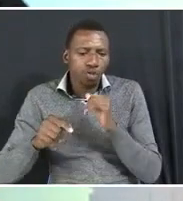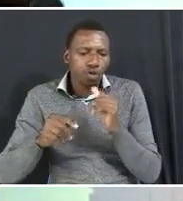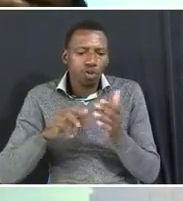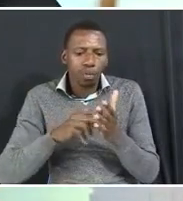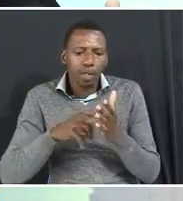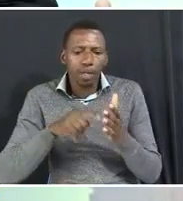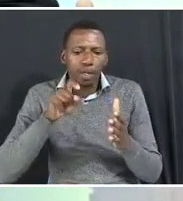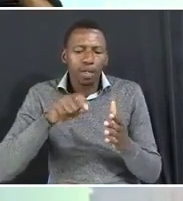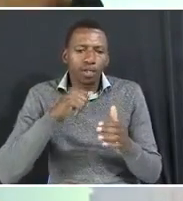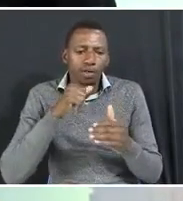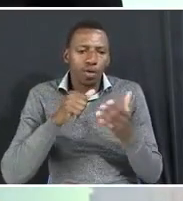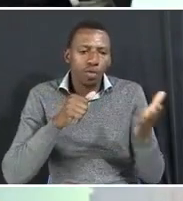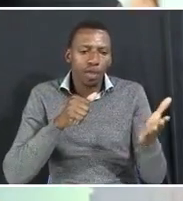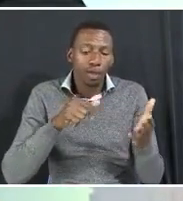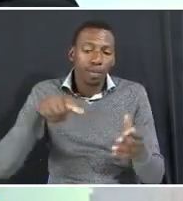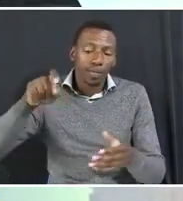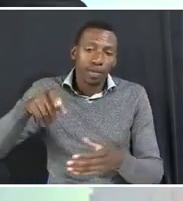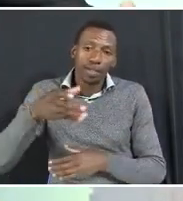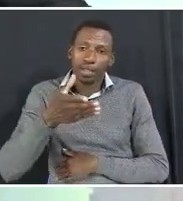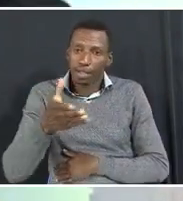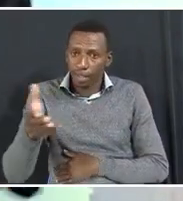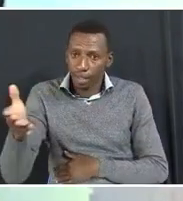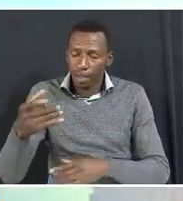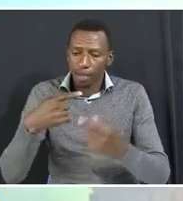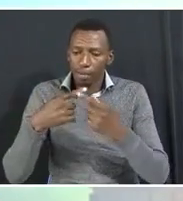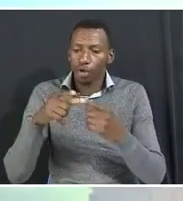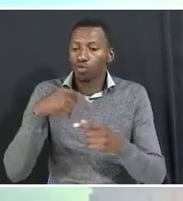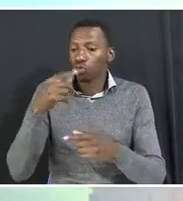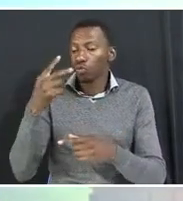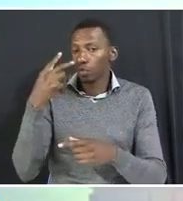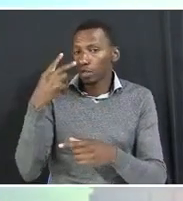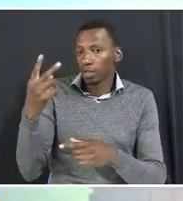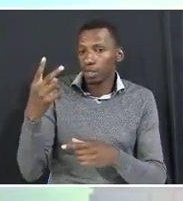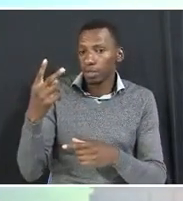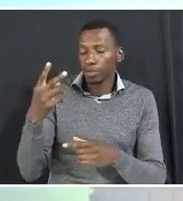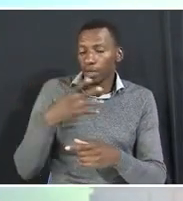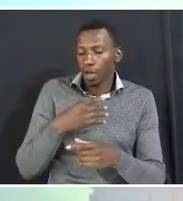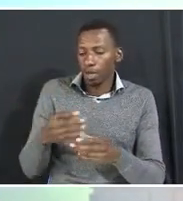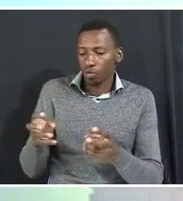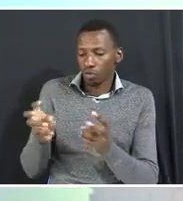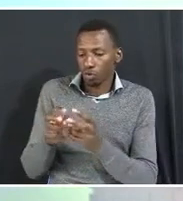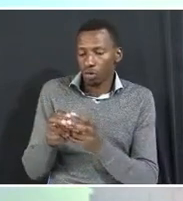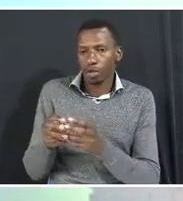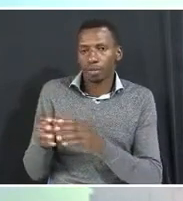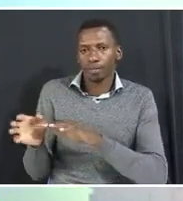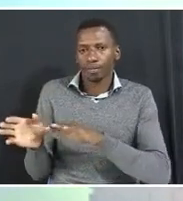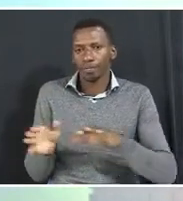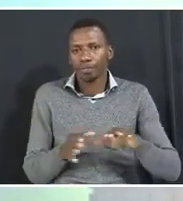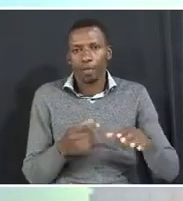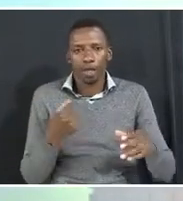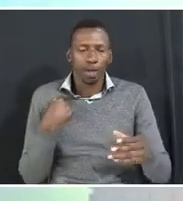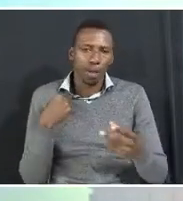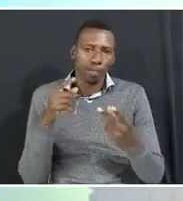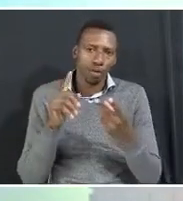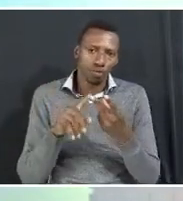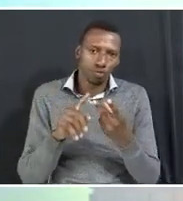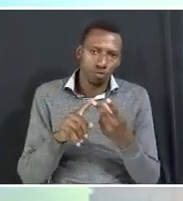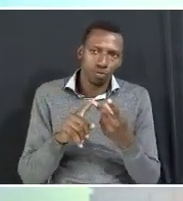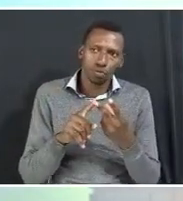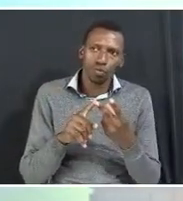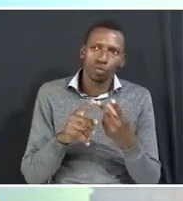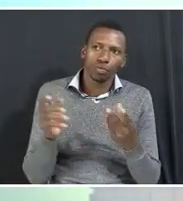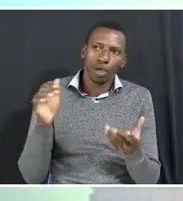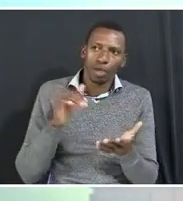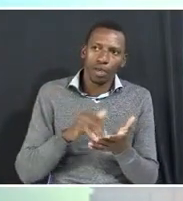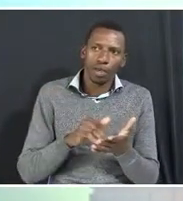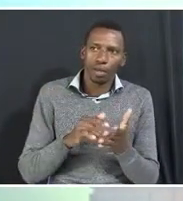is seeing like the Samaritan and getting in contact? Number two, again, Jesus seems to